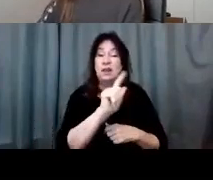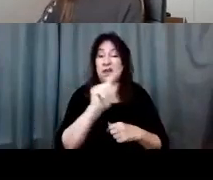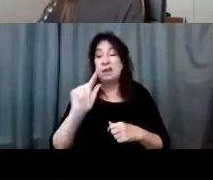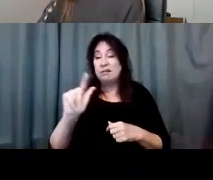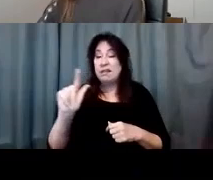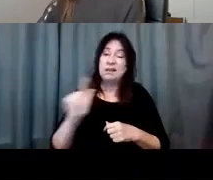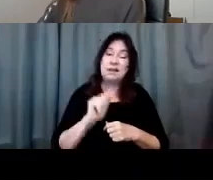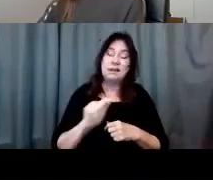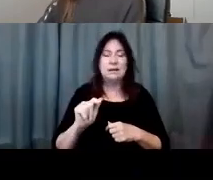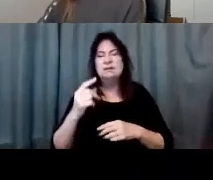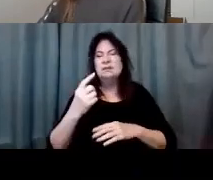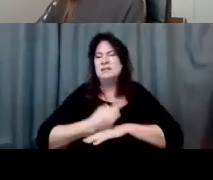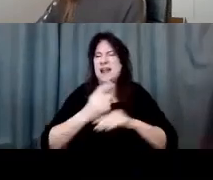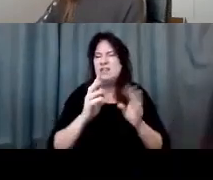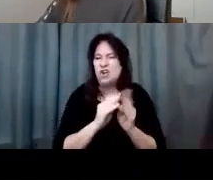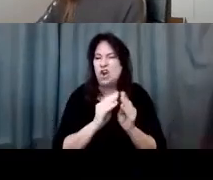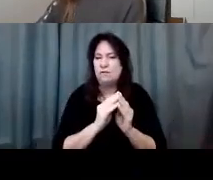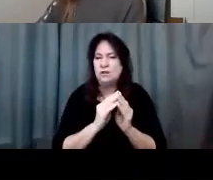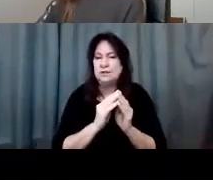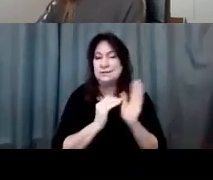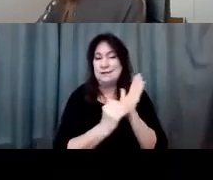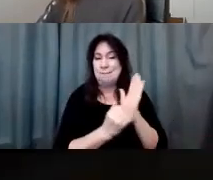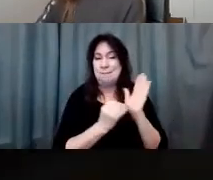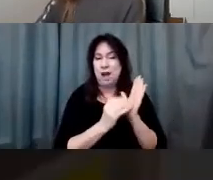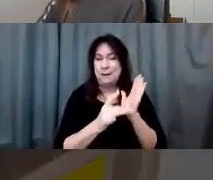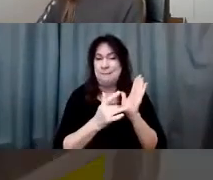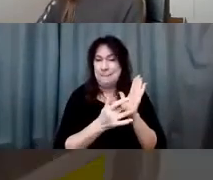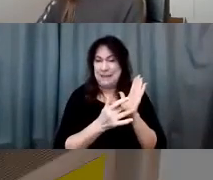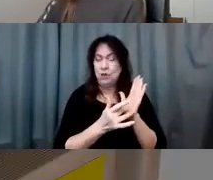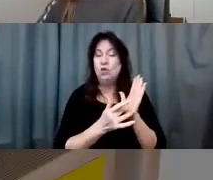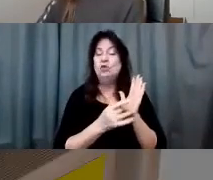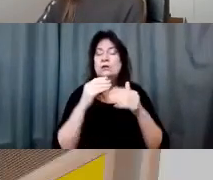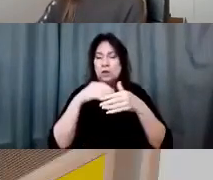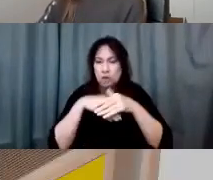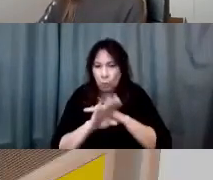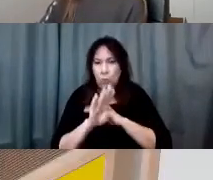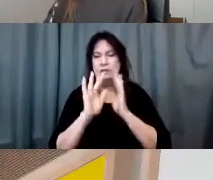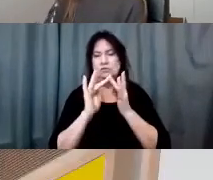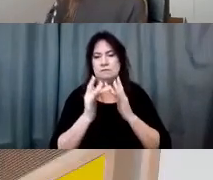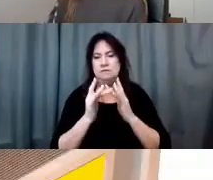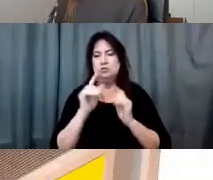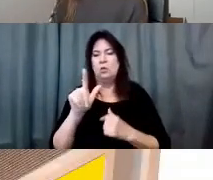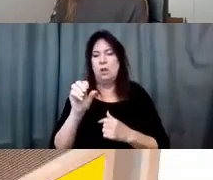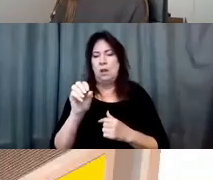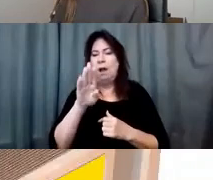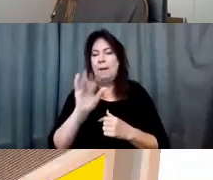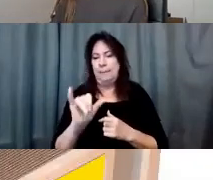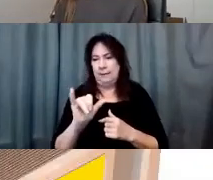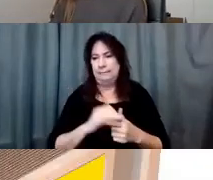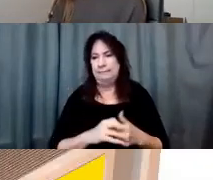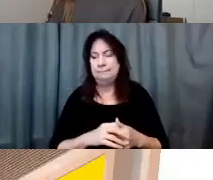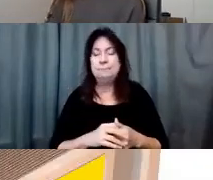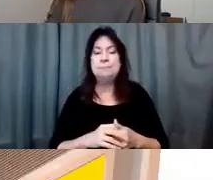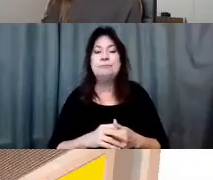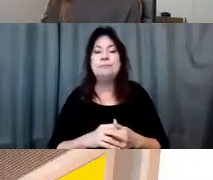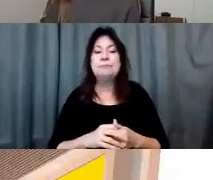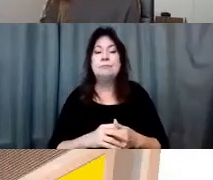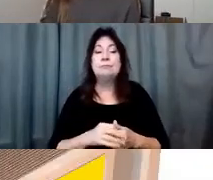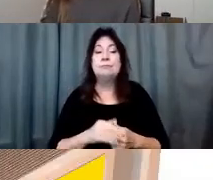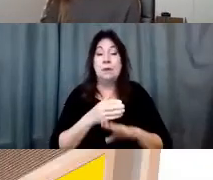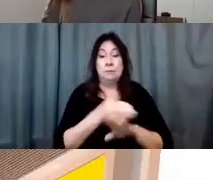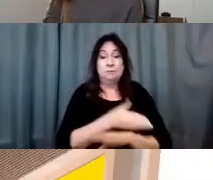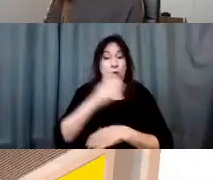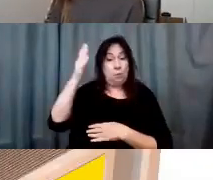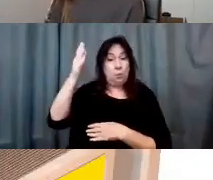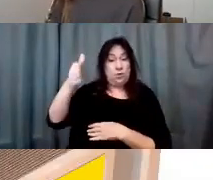the conference, and the bottom middle tile will take you into the virtual lobby. Before you present,